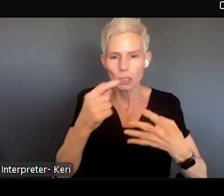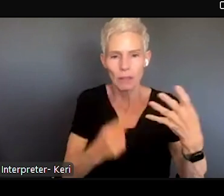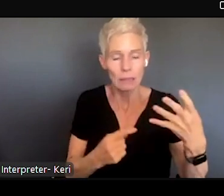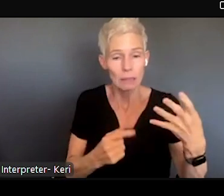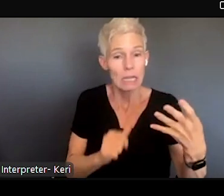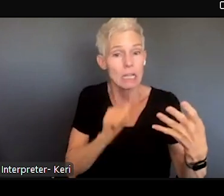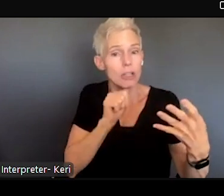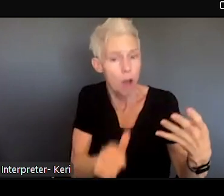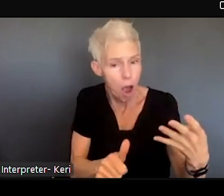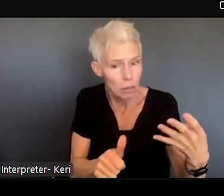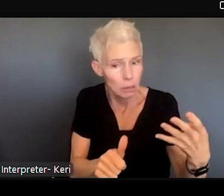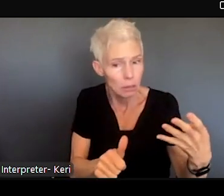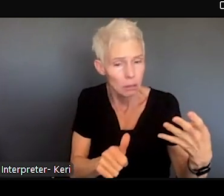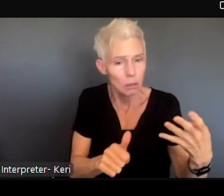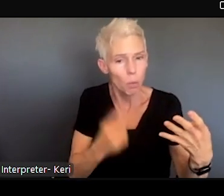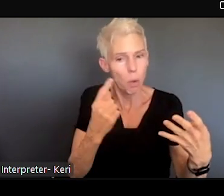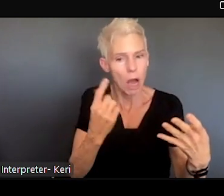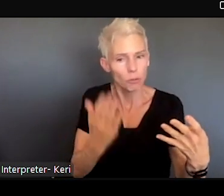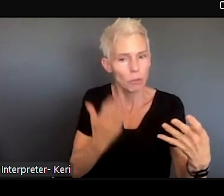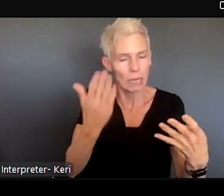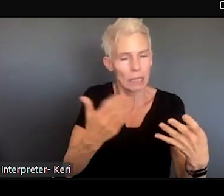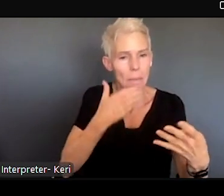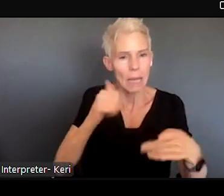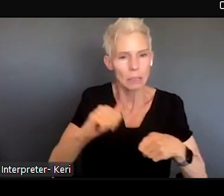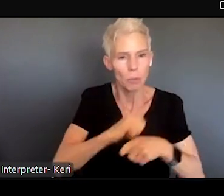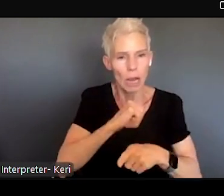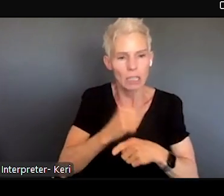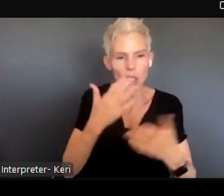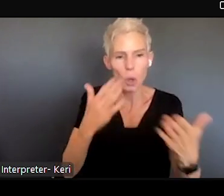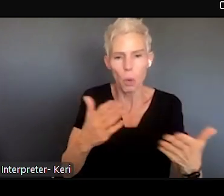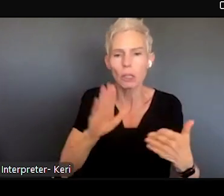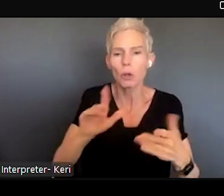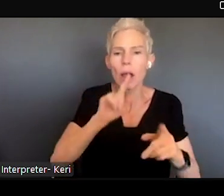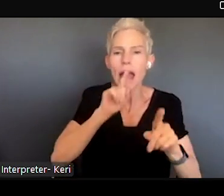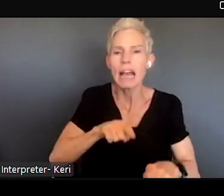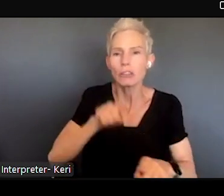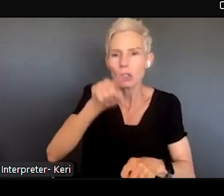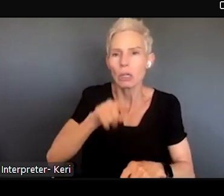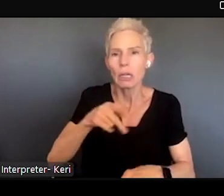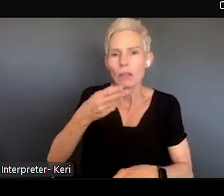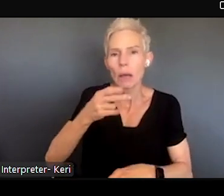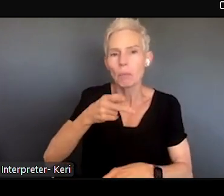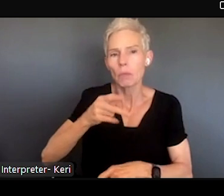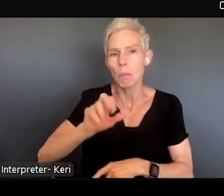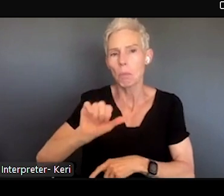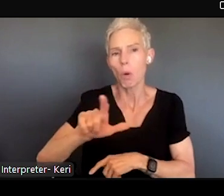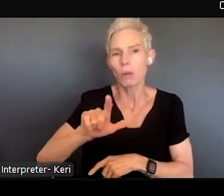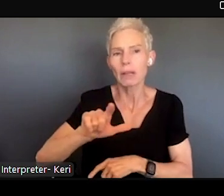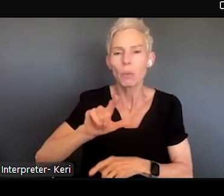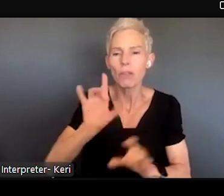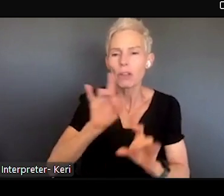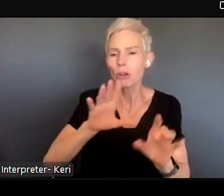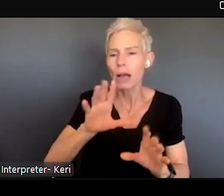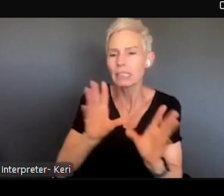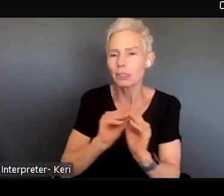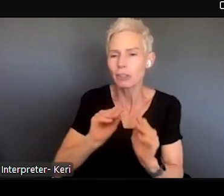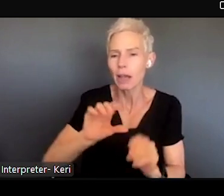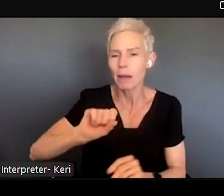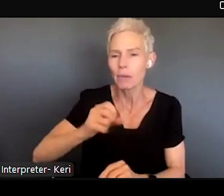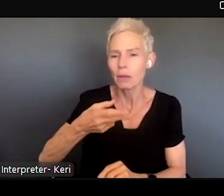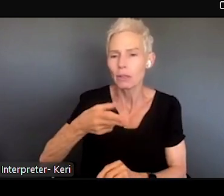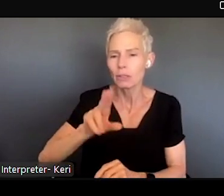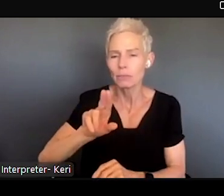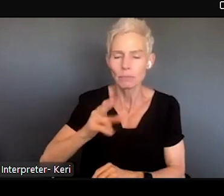of the following is not one of the recommended best practices? Go ahead and put your answer in the Crisis Jam Showdown poll there.